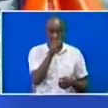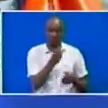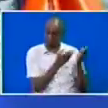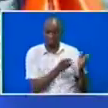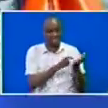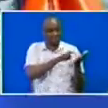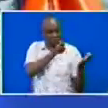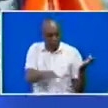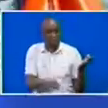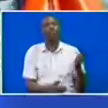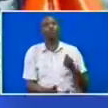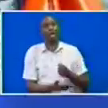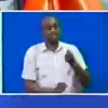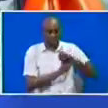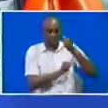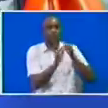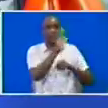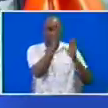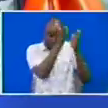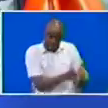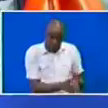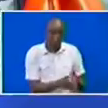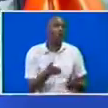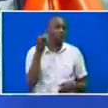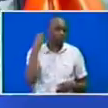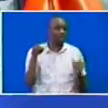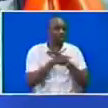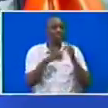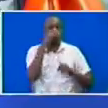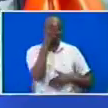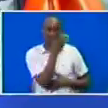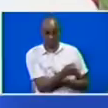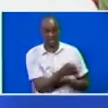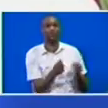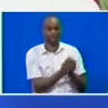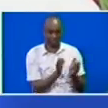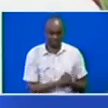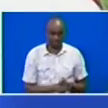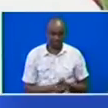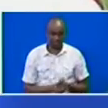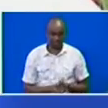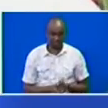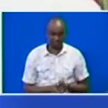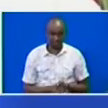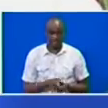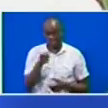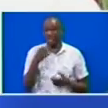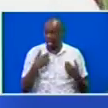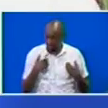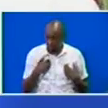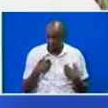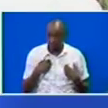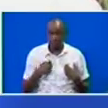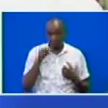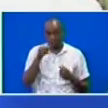stepped down in favor of Wiper party candidate and former Deputy Speaker Farah Maalim. Based on certain surveys, certain